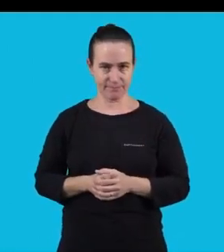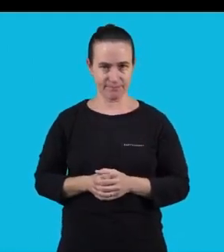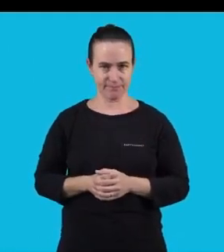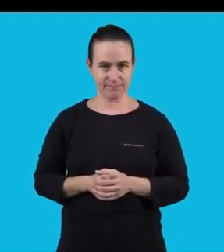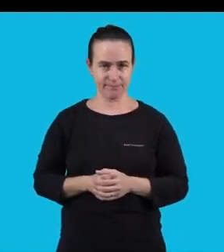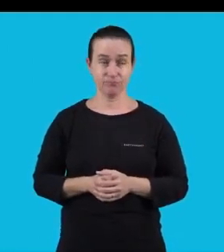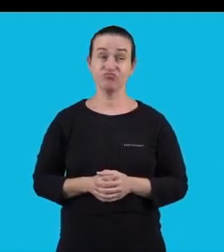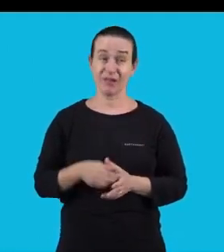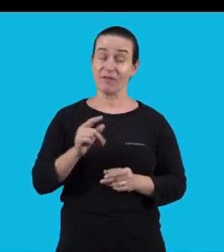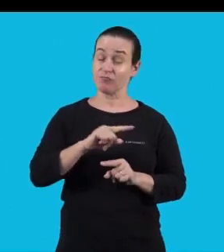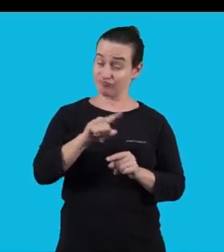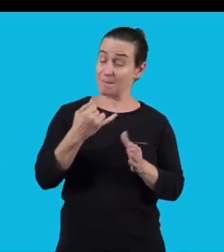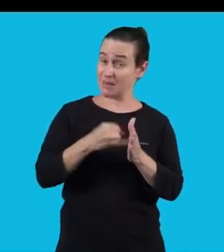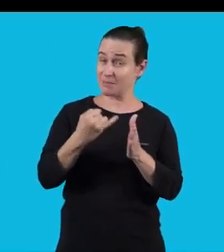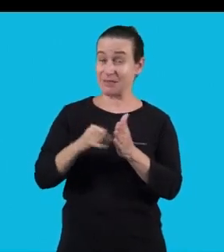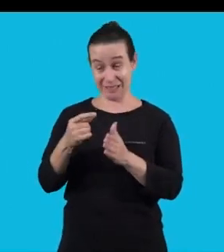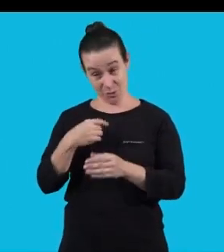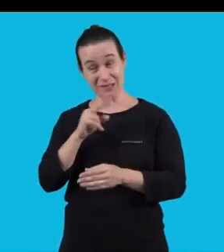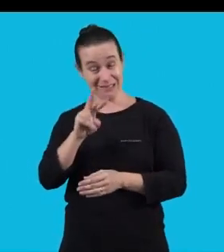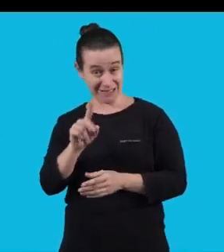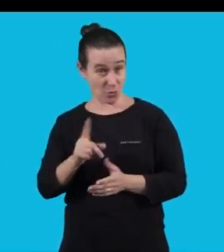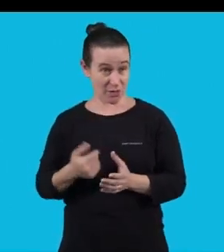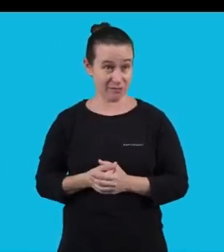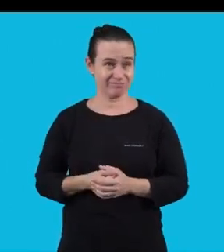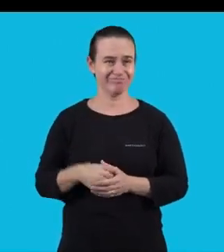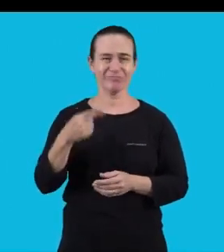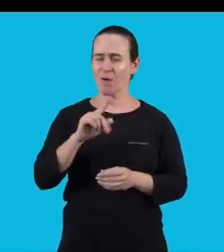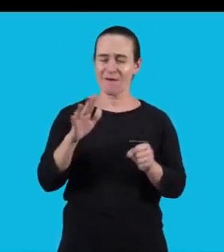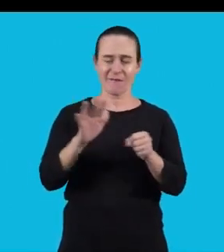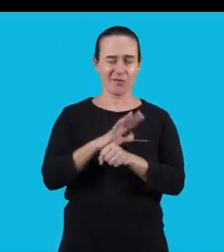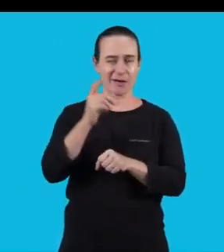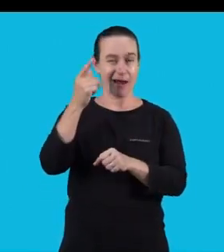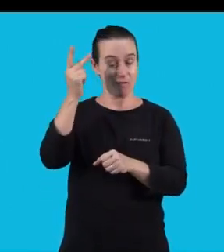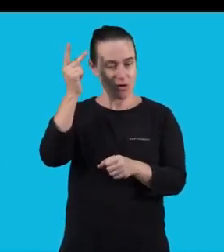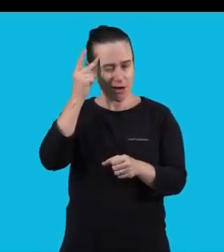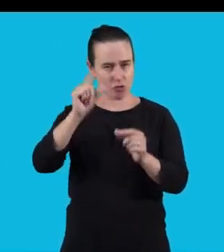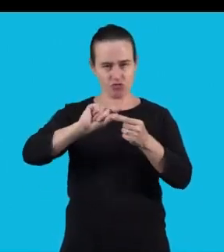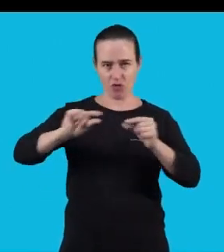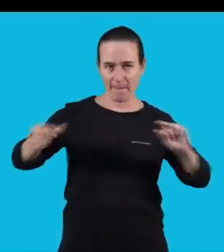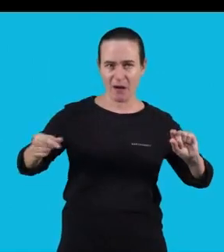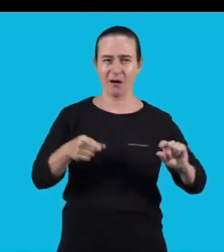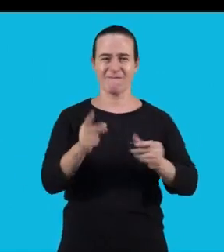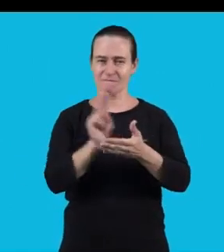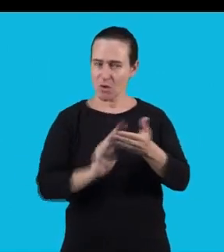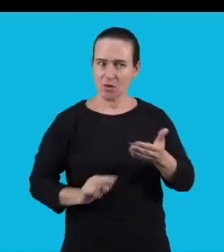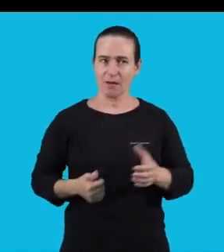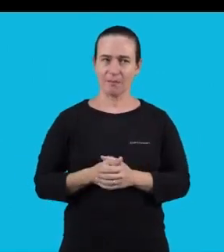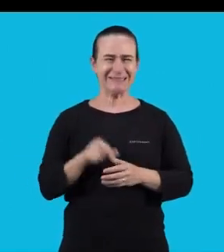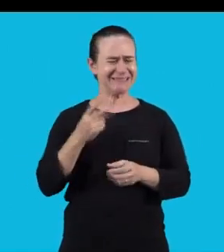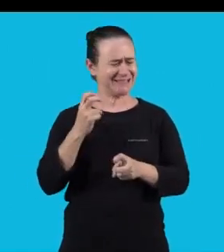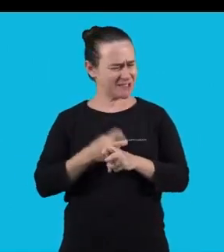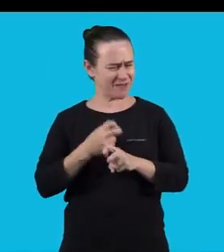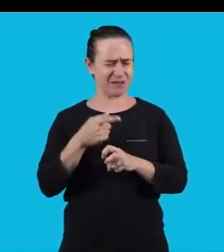Common content errors that we find are a lack of grammatical knowledge and vocabulary, and then difficulty with